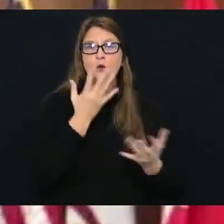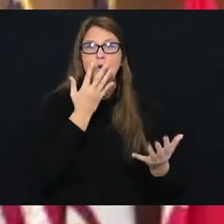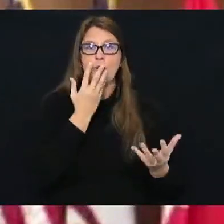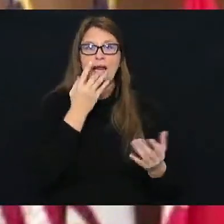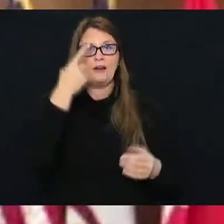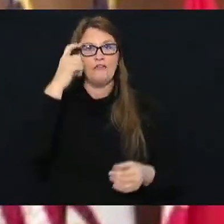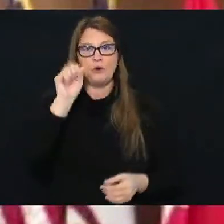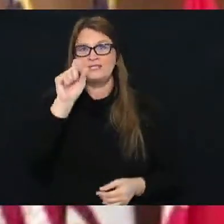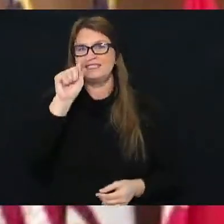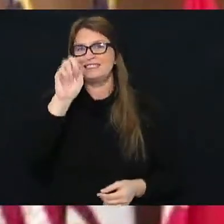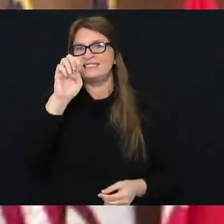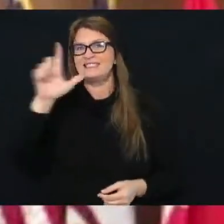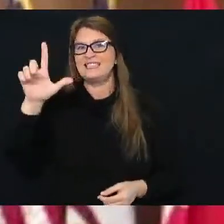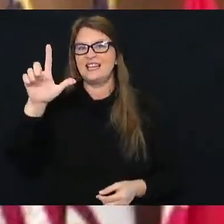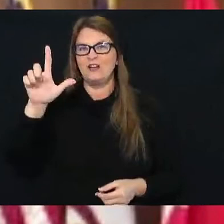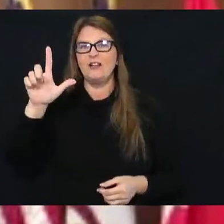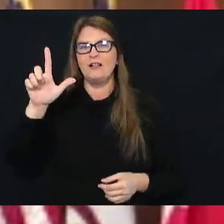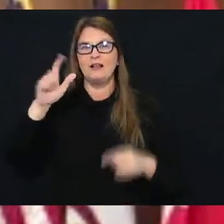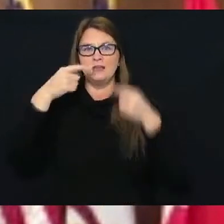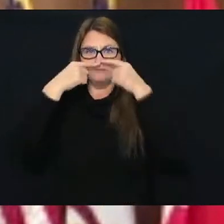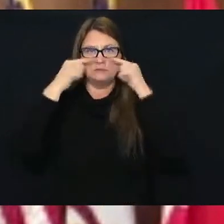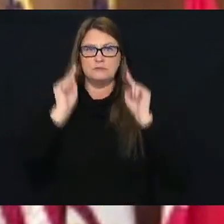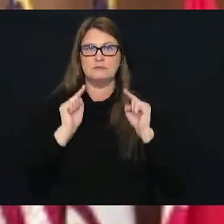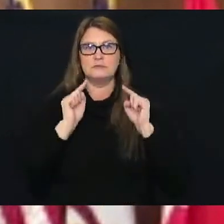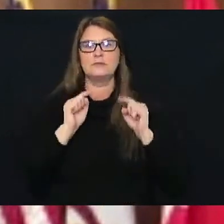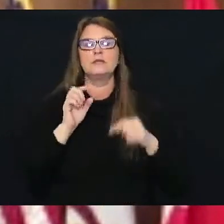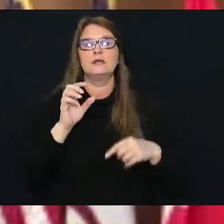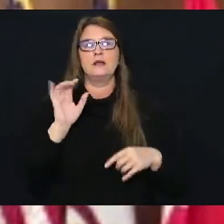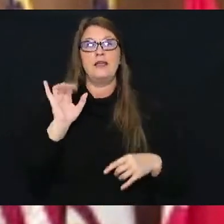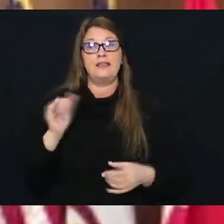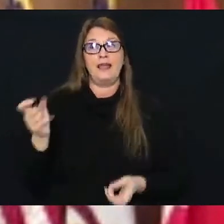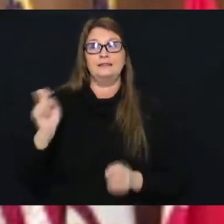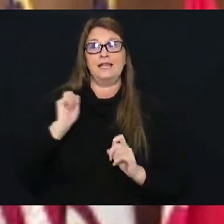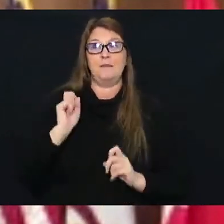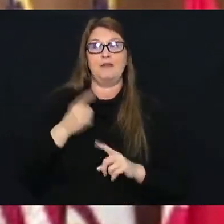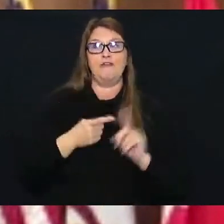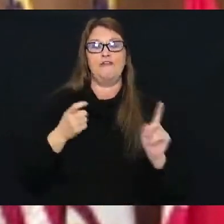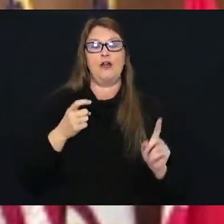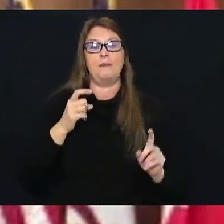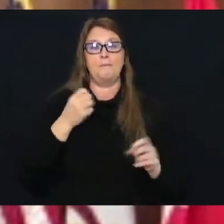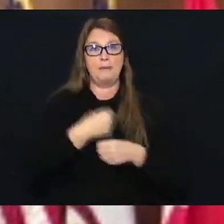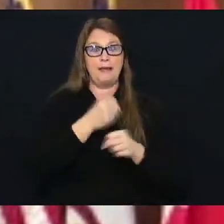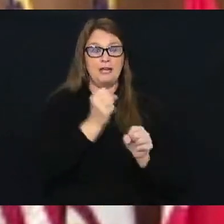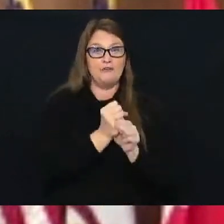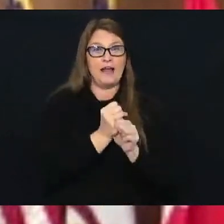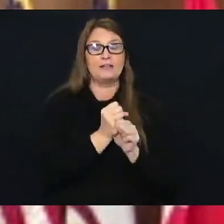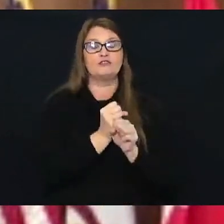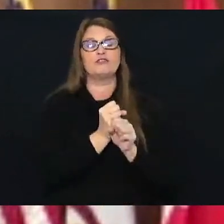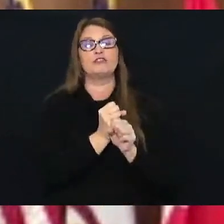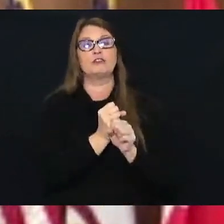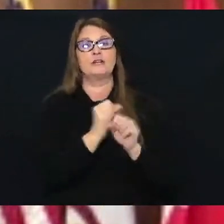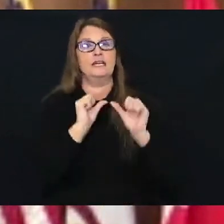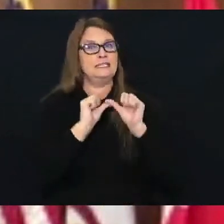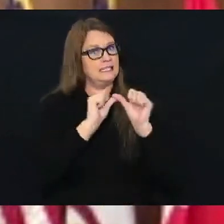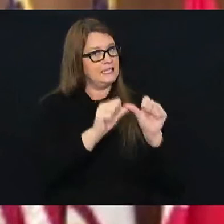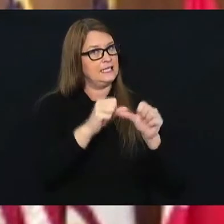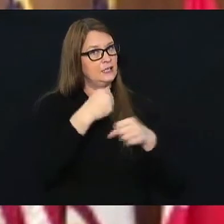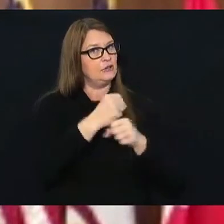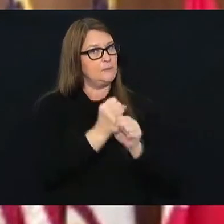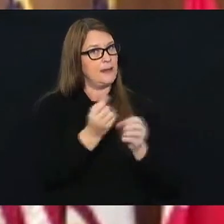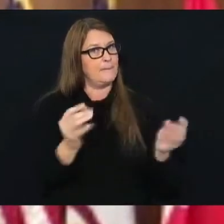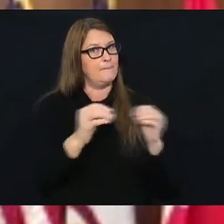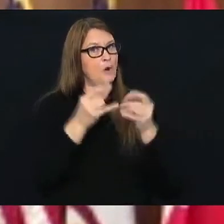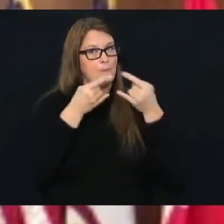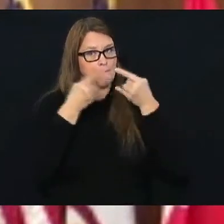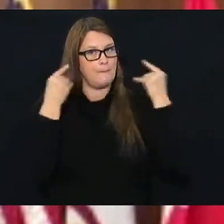come in for that, and that way we can manufacture as you directed us to do, to continue to make masks and